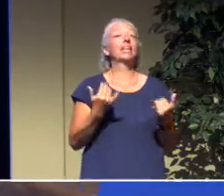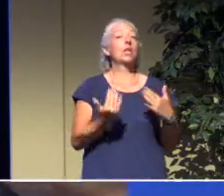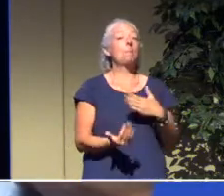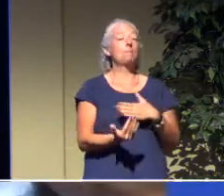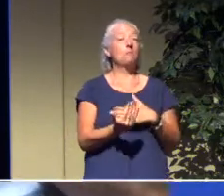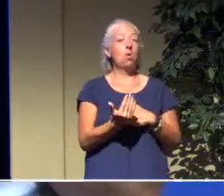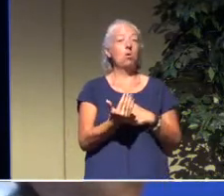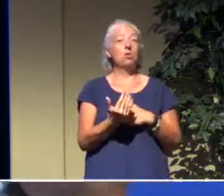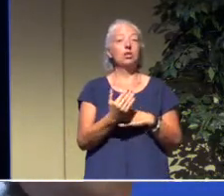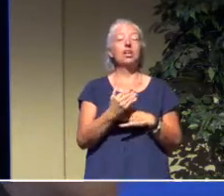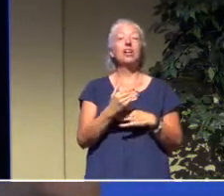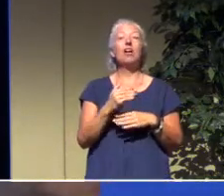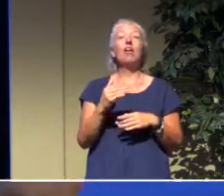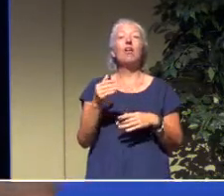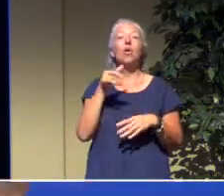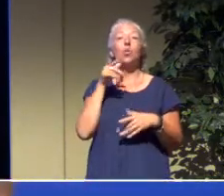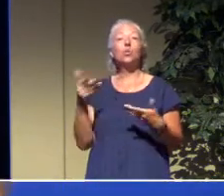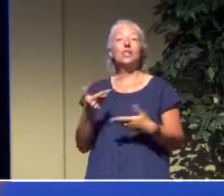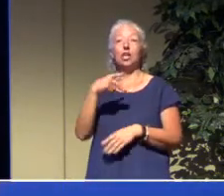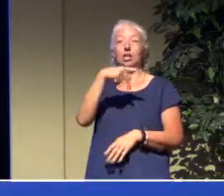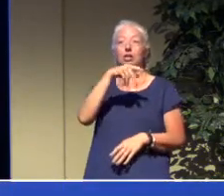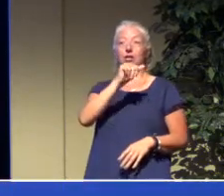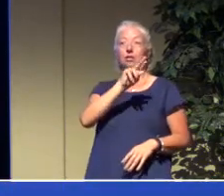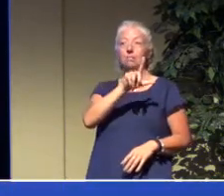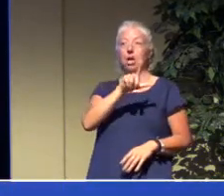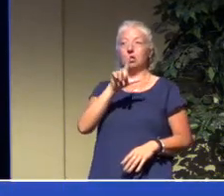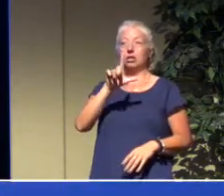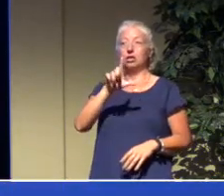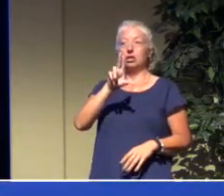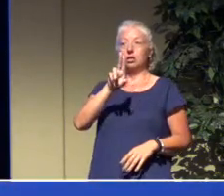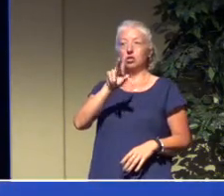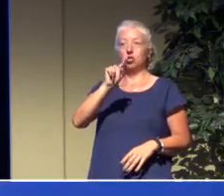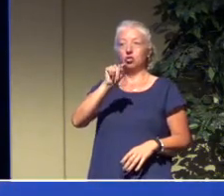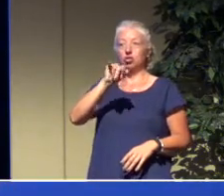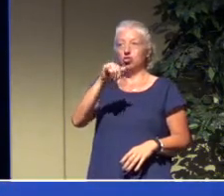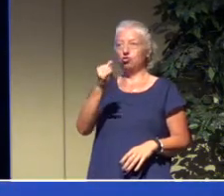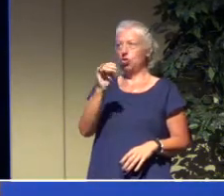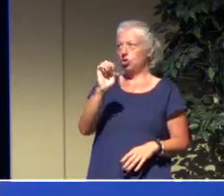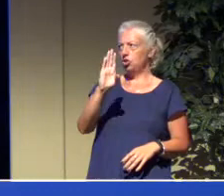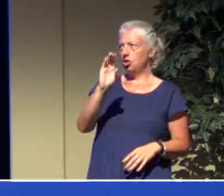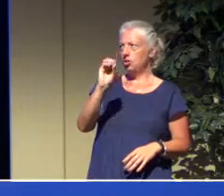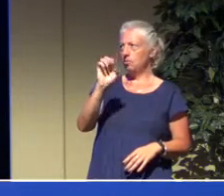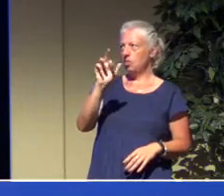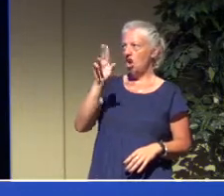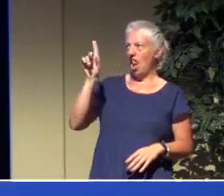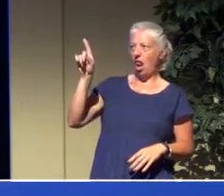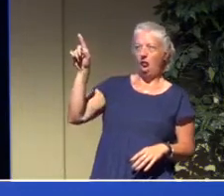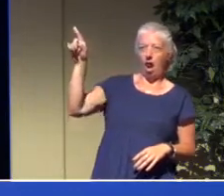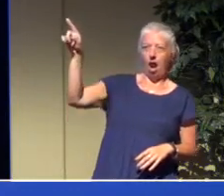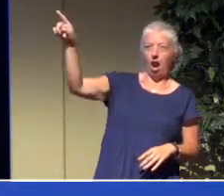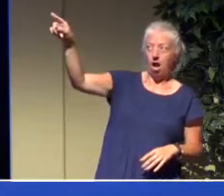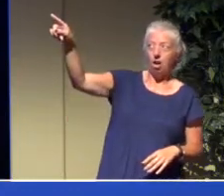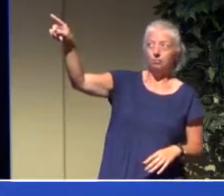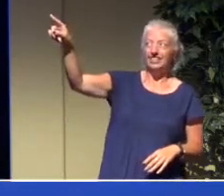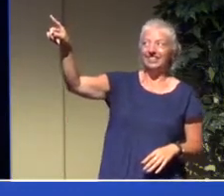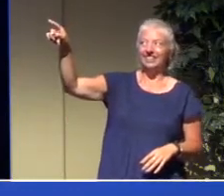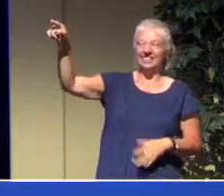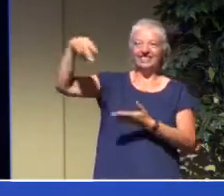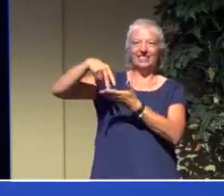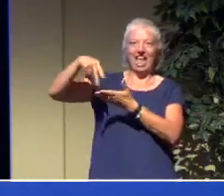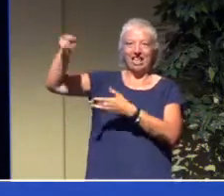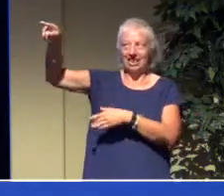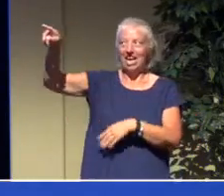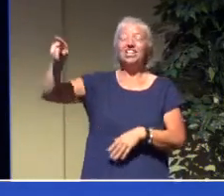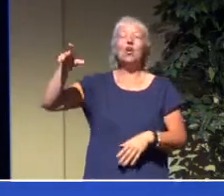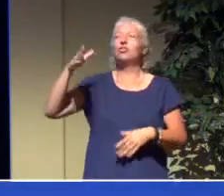from Paul Luchabor. And Paul, are you around somewhere? You want to? Oh, there we go. Hey, Paul, great to see you.